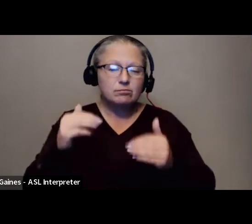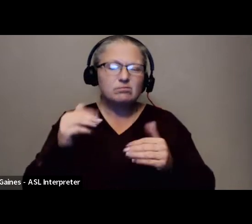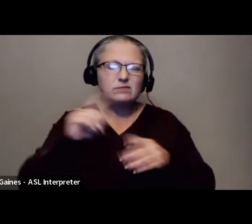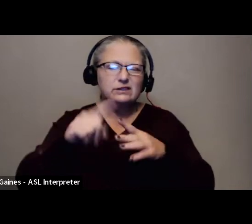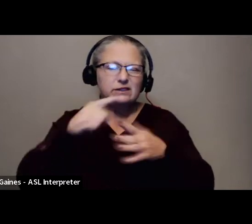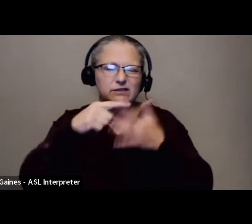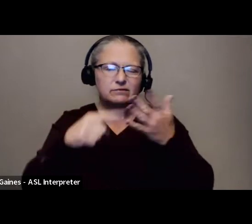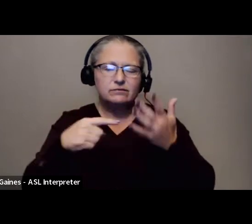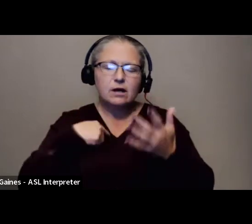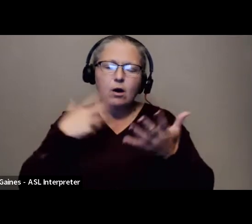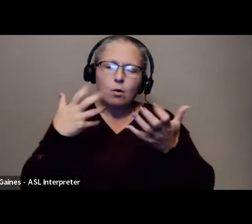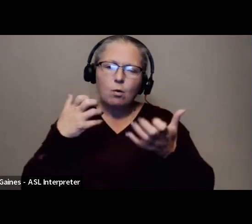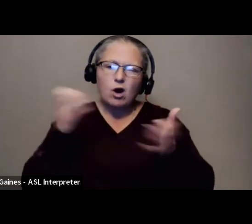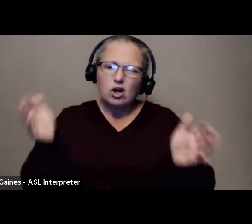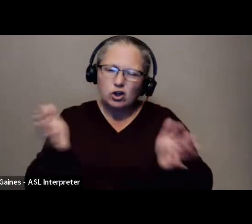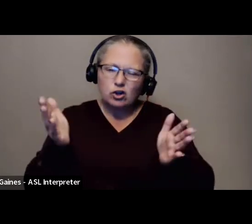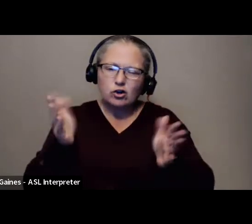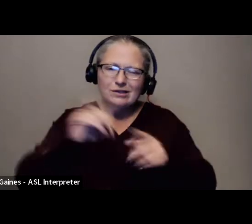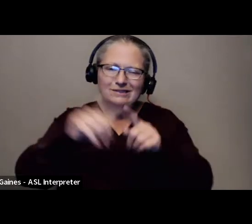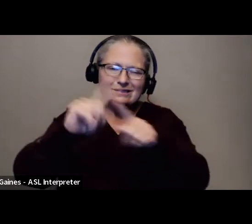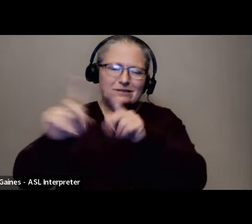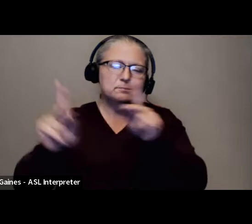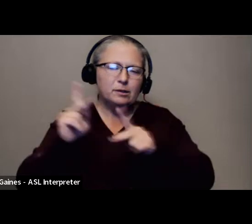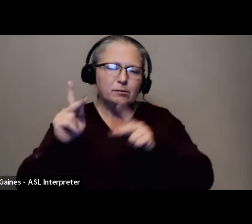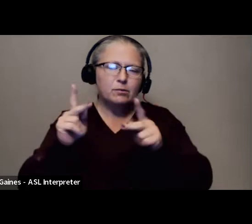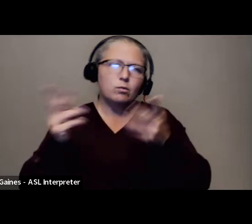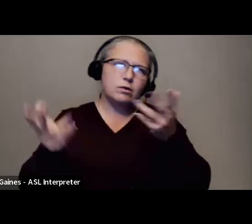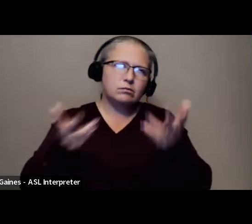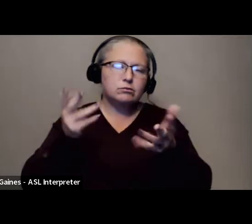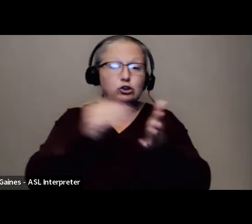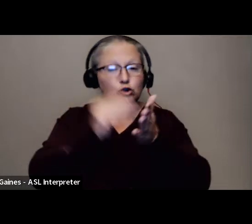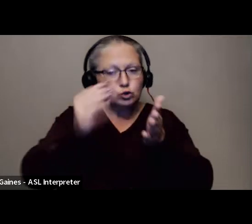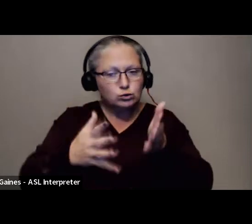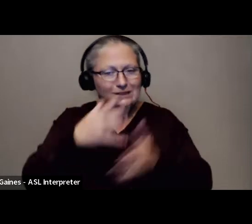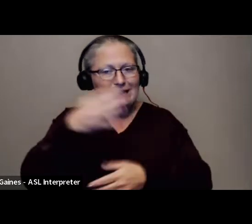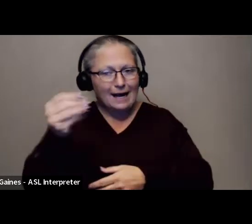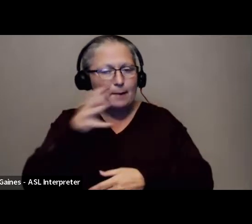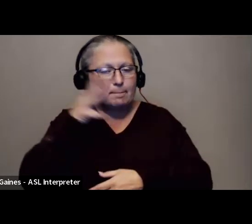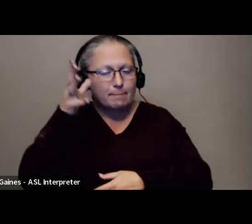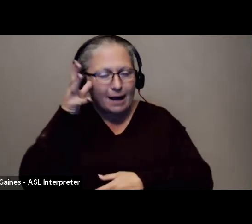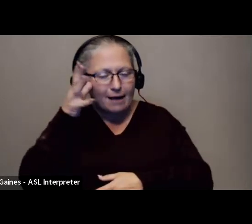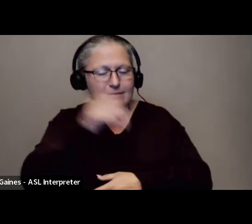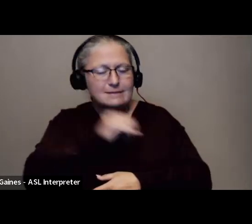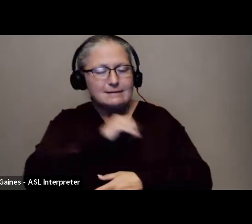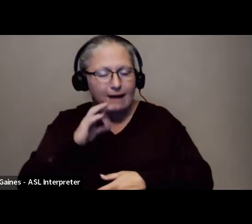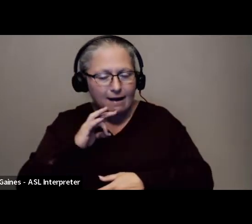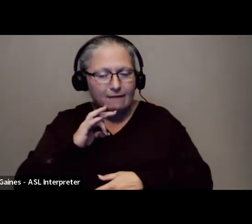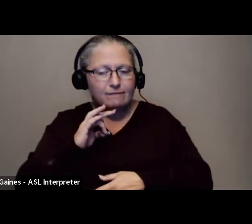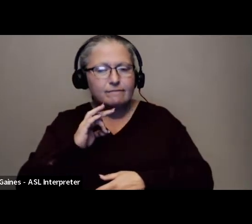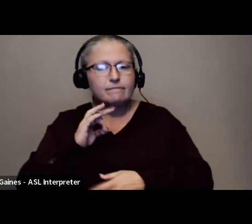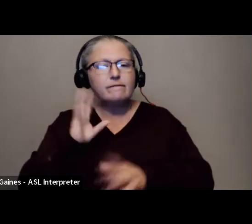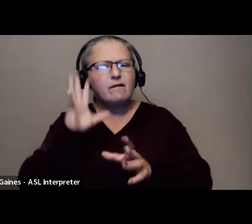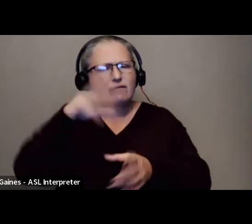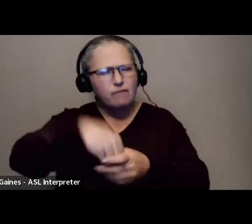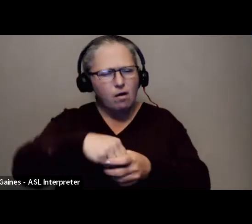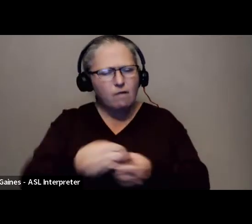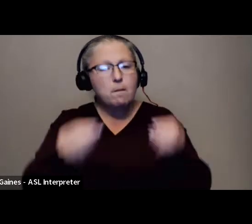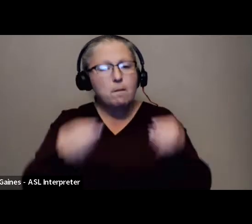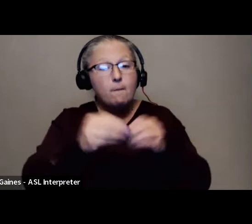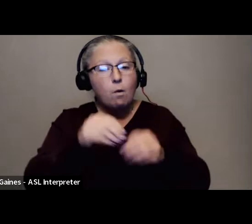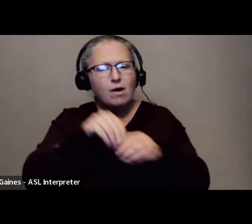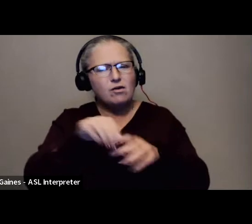So I really want to encourage different people, well, students and parents and staff, to get involved more in